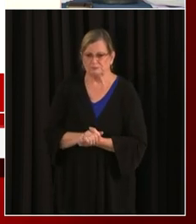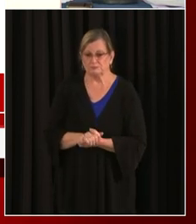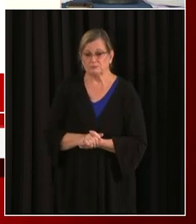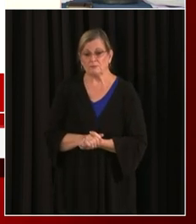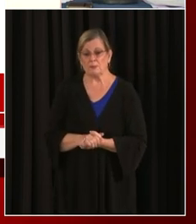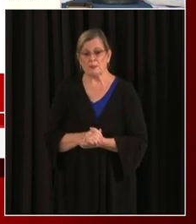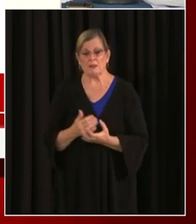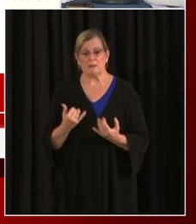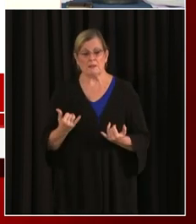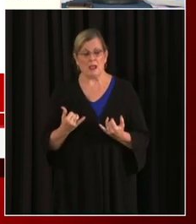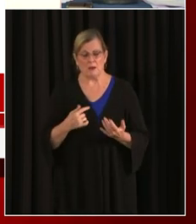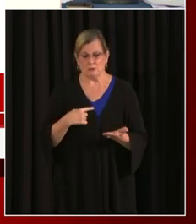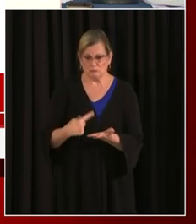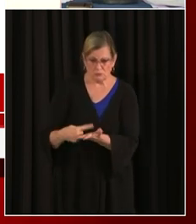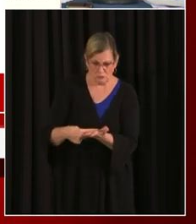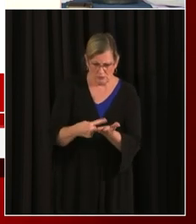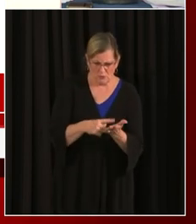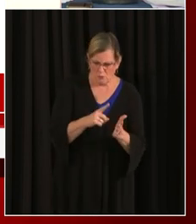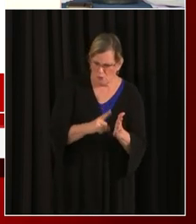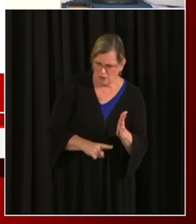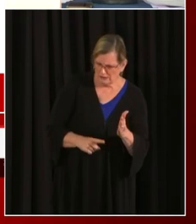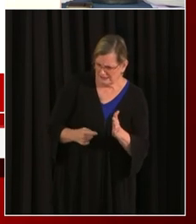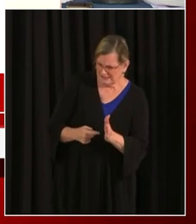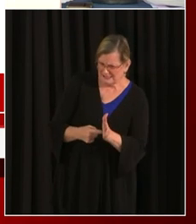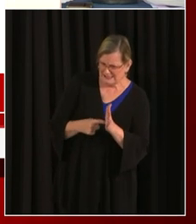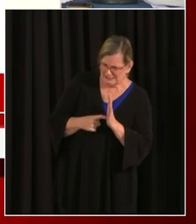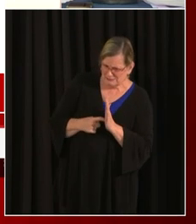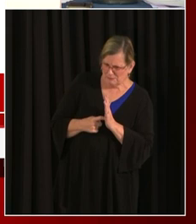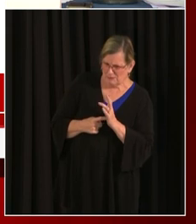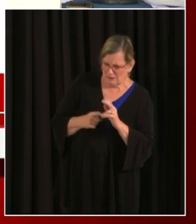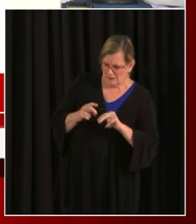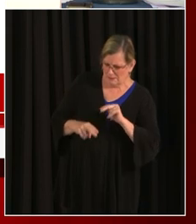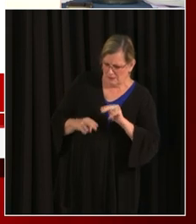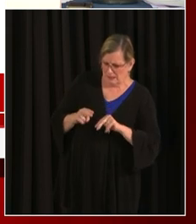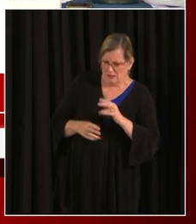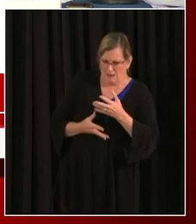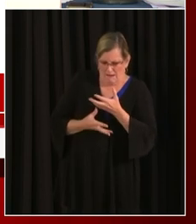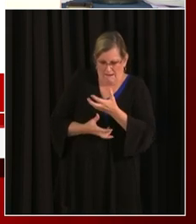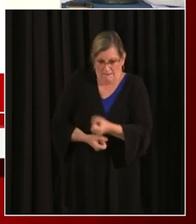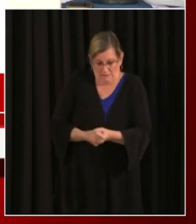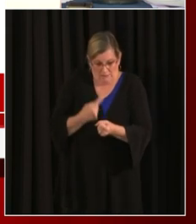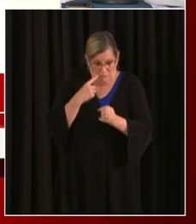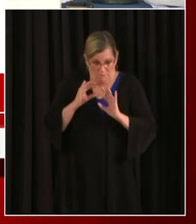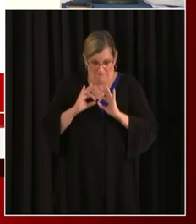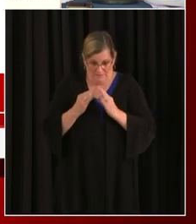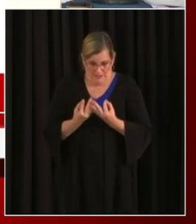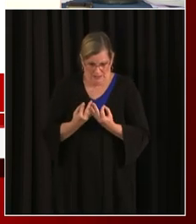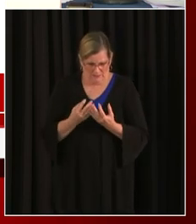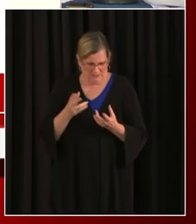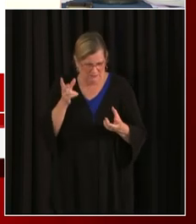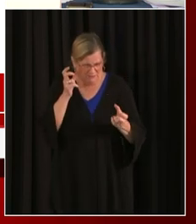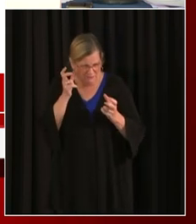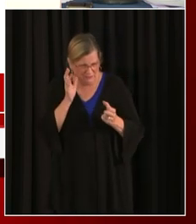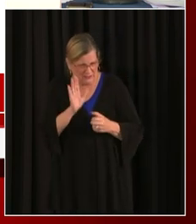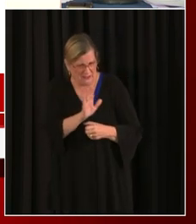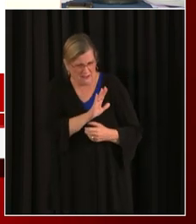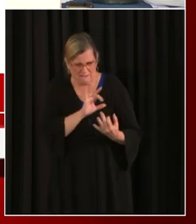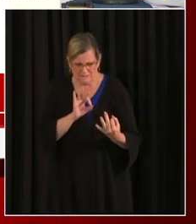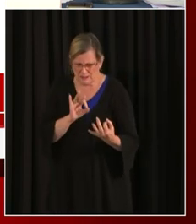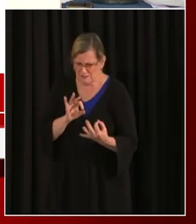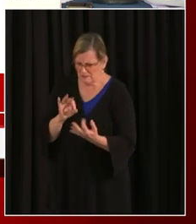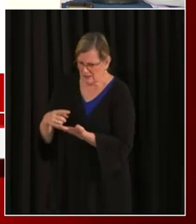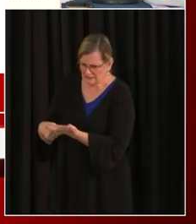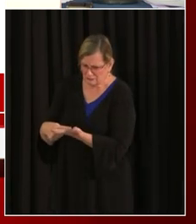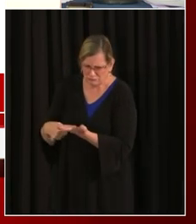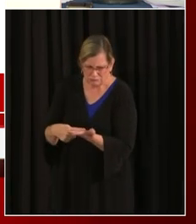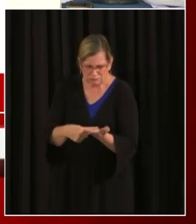took to build confidence amongst families that their students would be safe, and here communication was key. They needed to